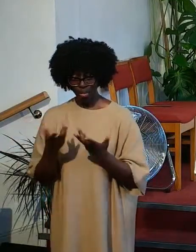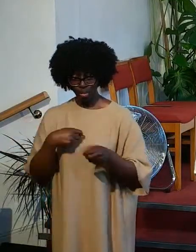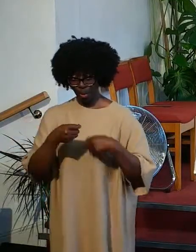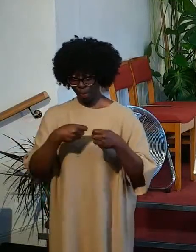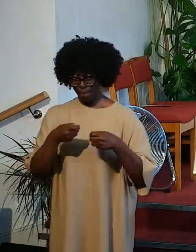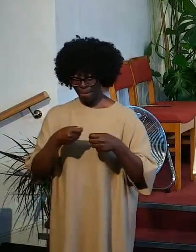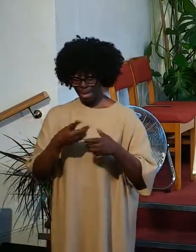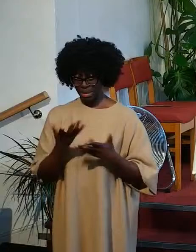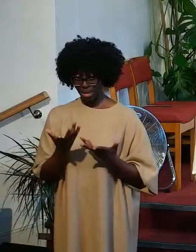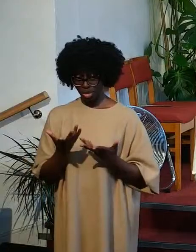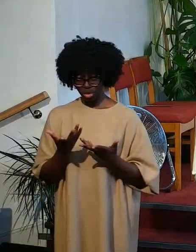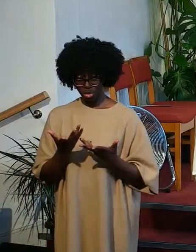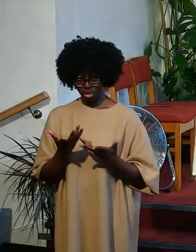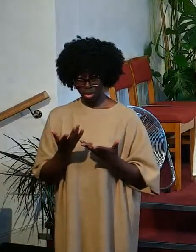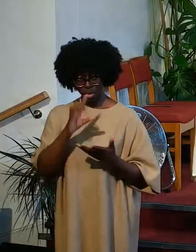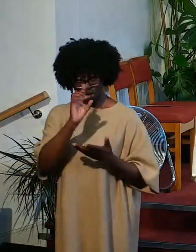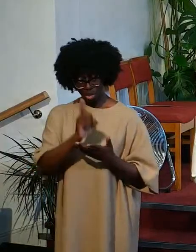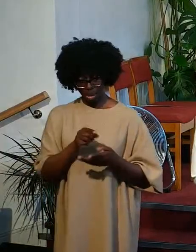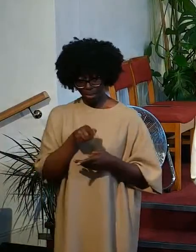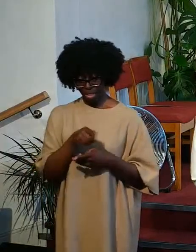today.